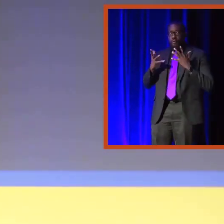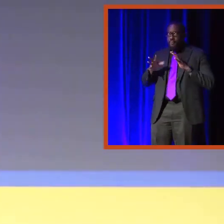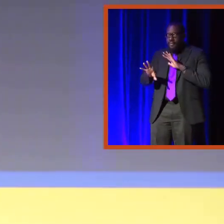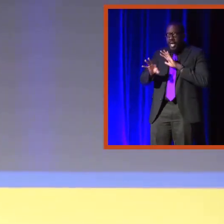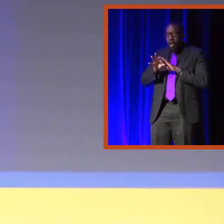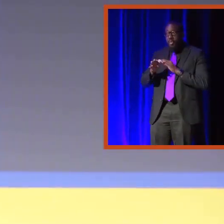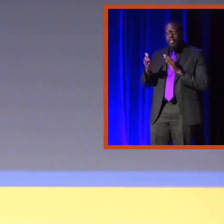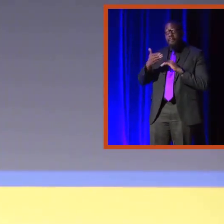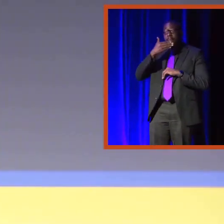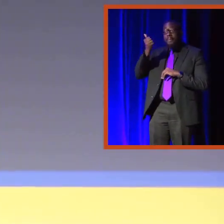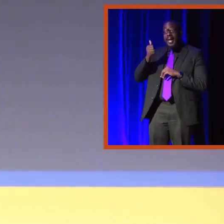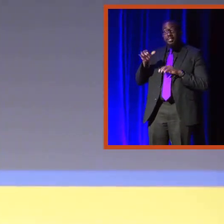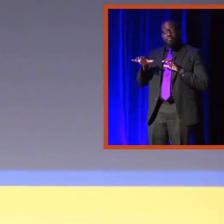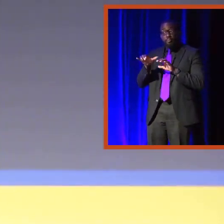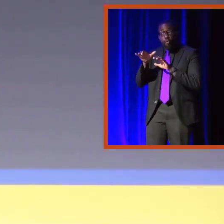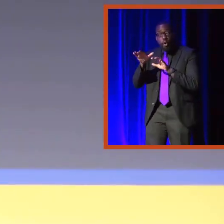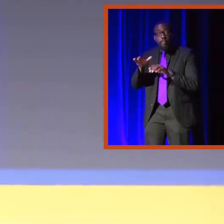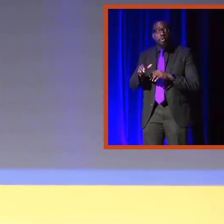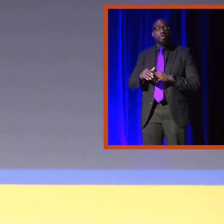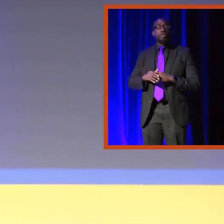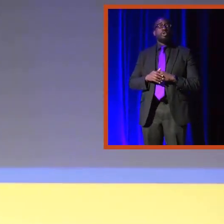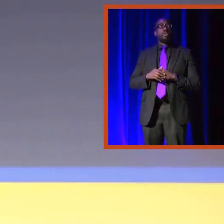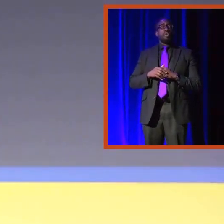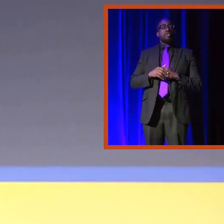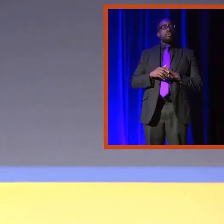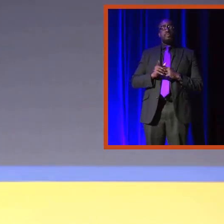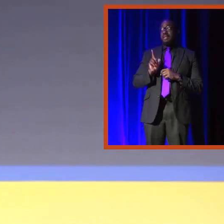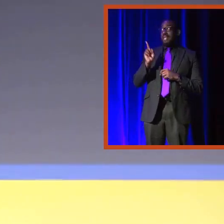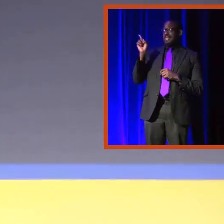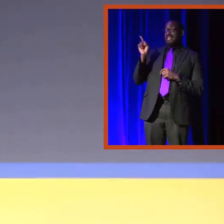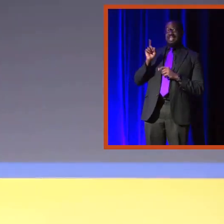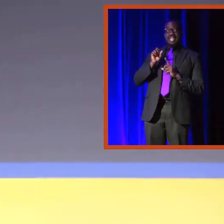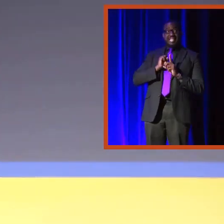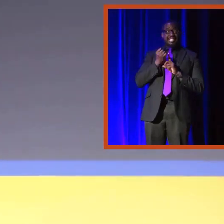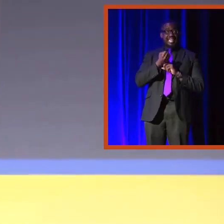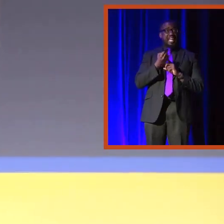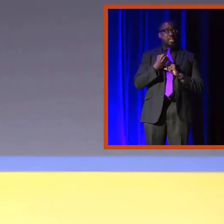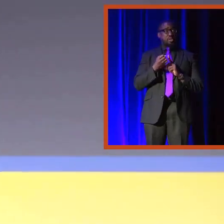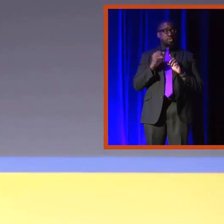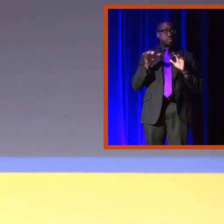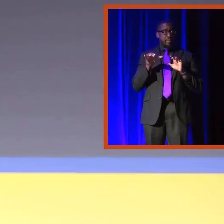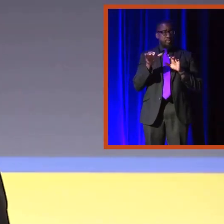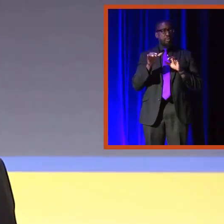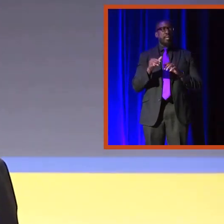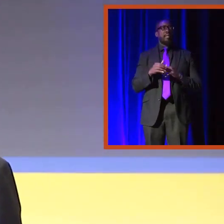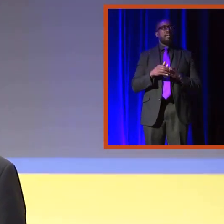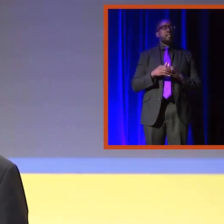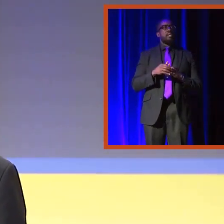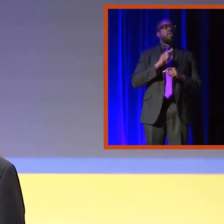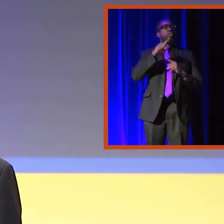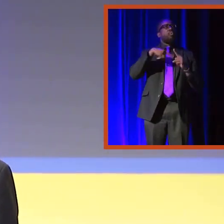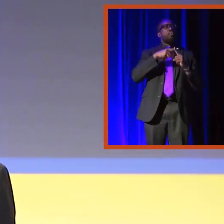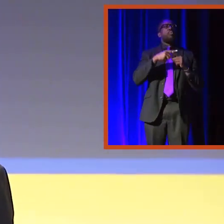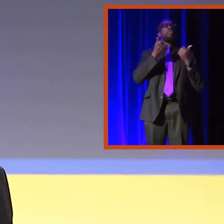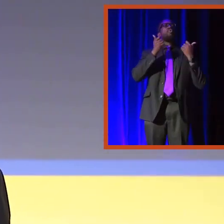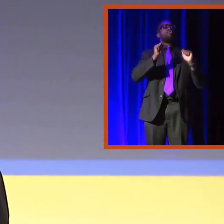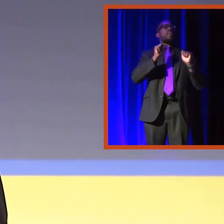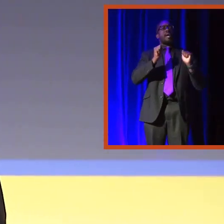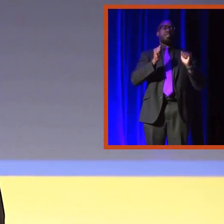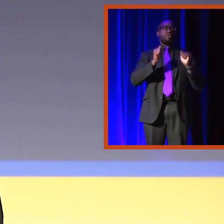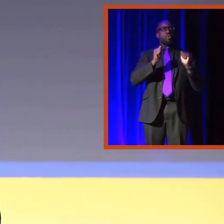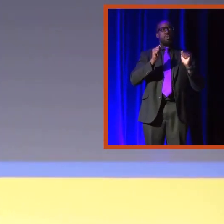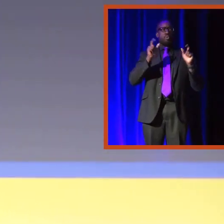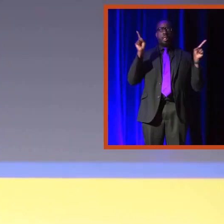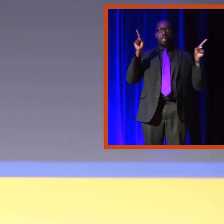I don't know, by chance in this case that you demonstrated? So going forward, when you're using this and trying to generalize it to